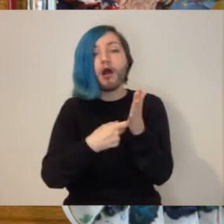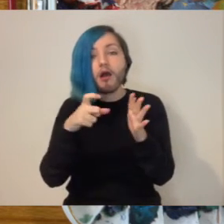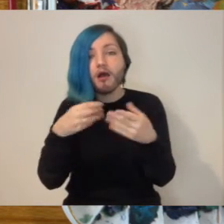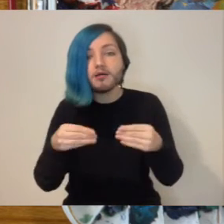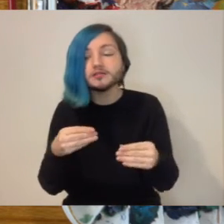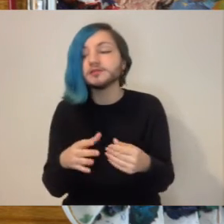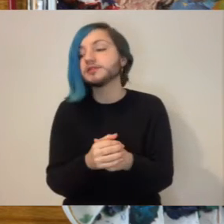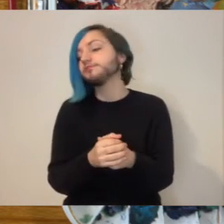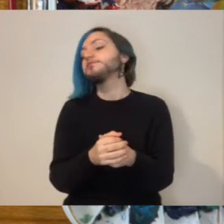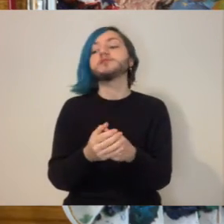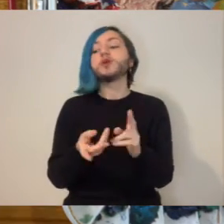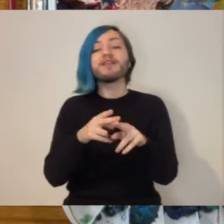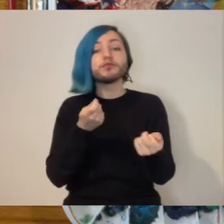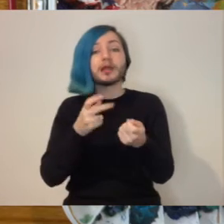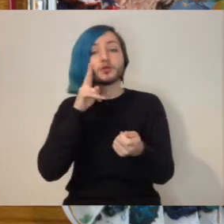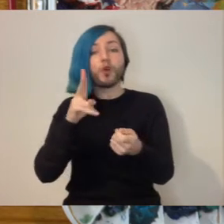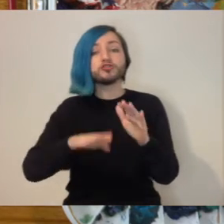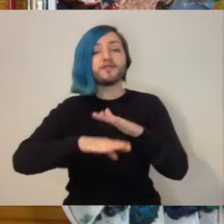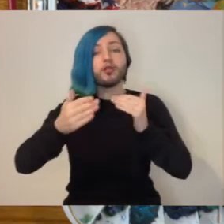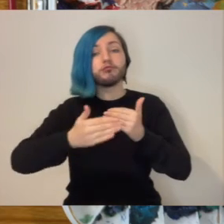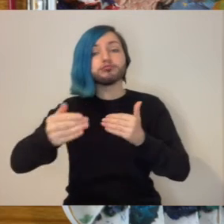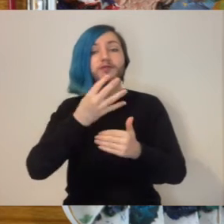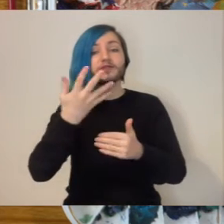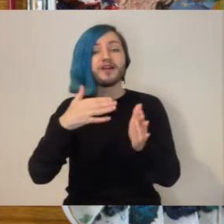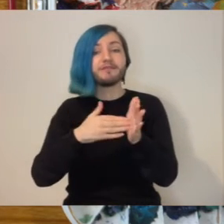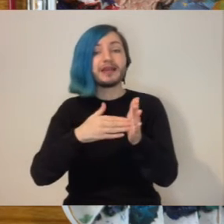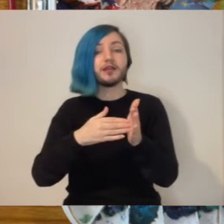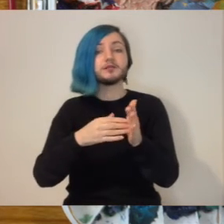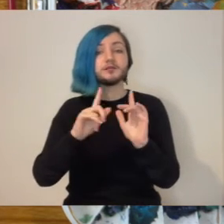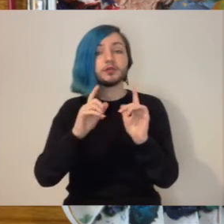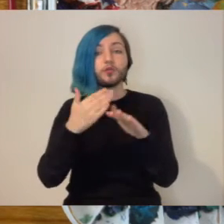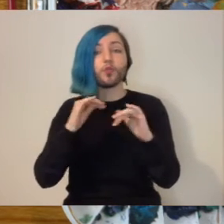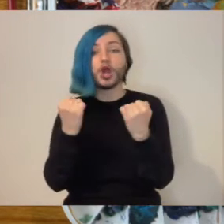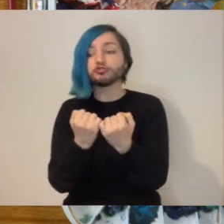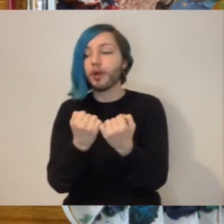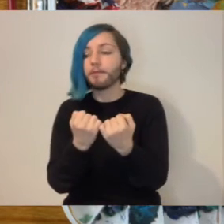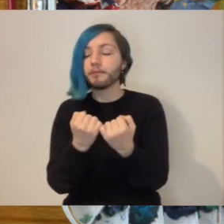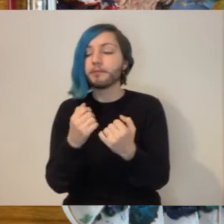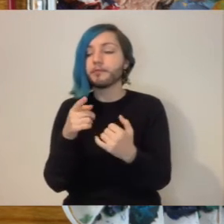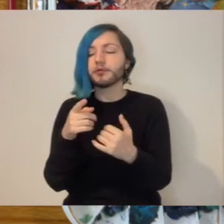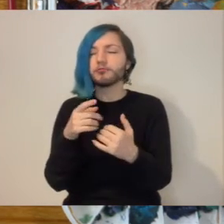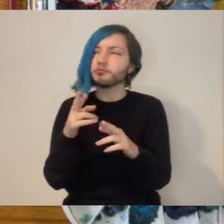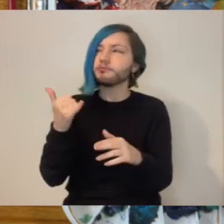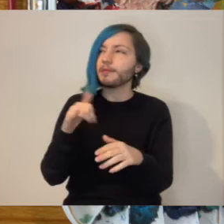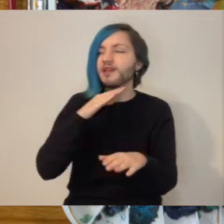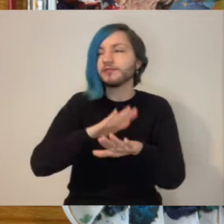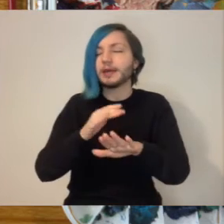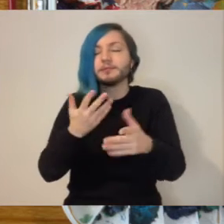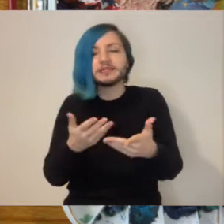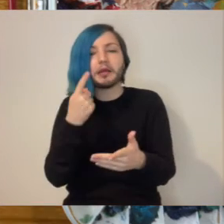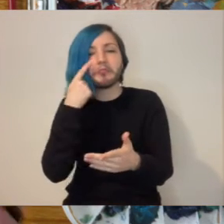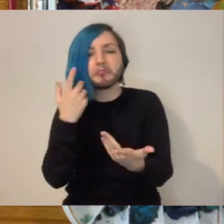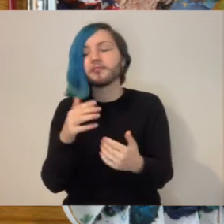if you manage to see the longer version of this class, that's 45 minutes, and we might have time today as well,